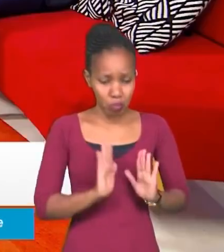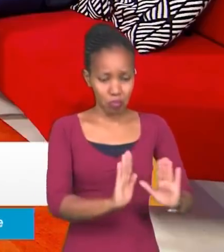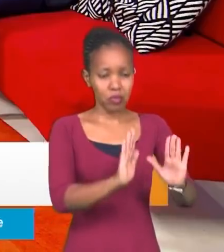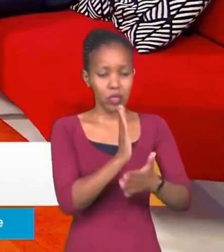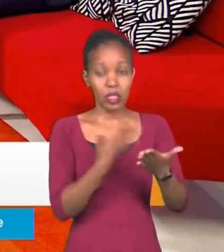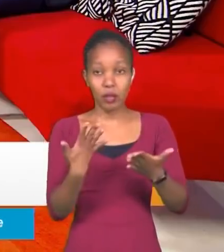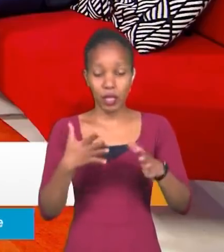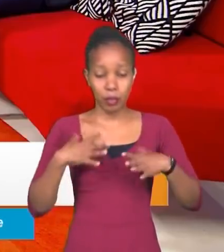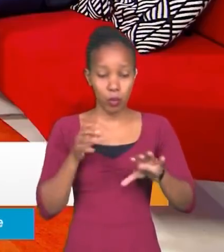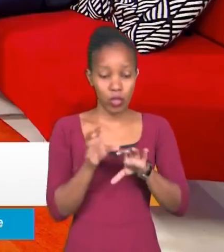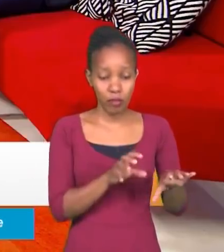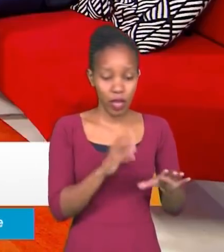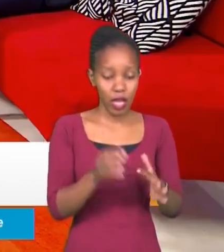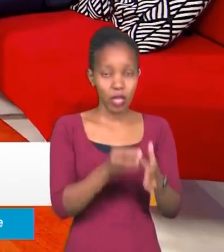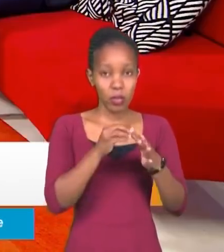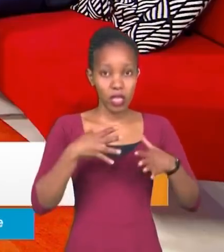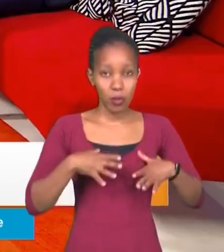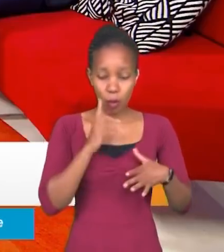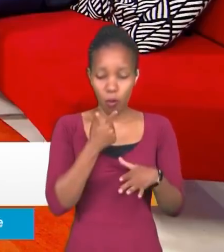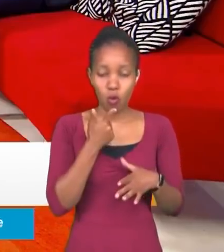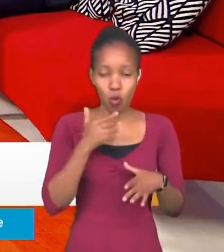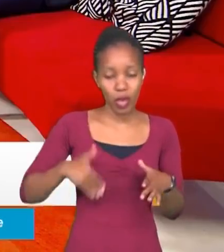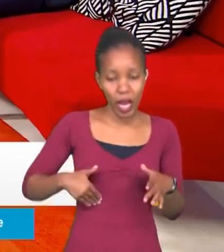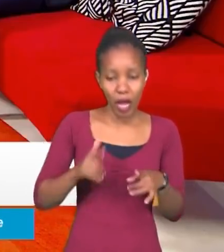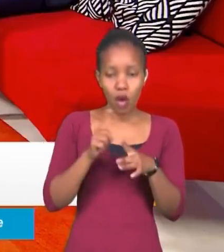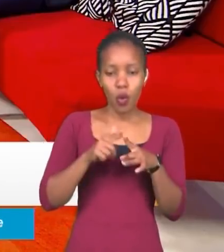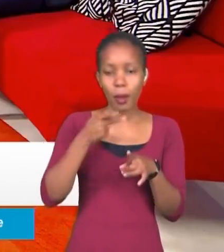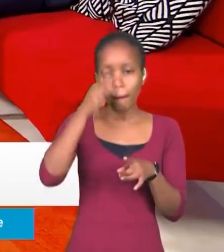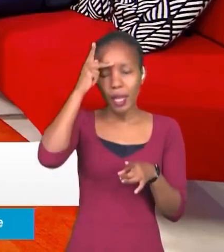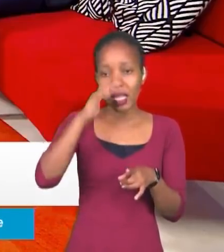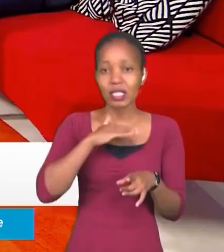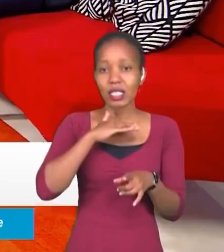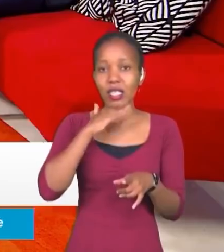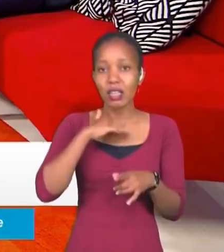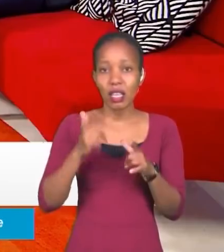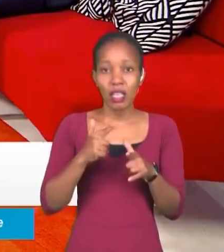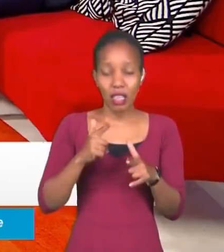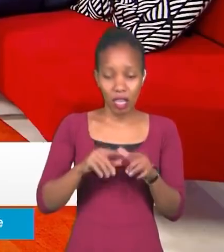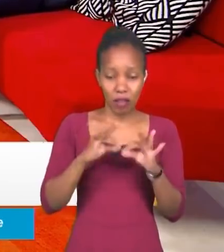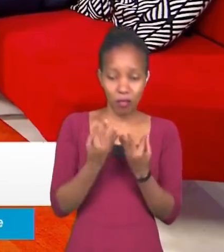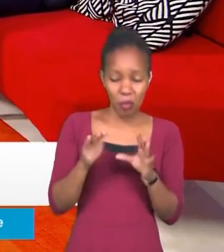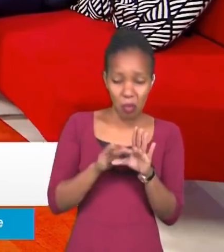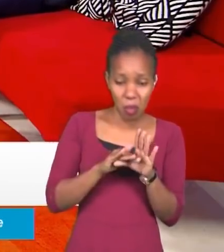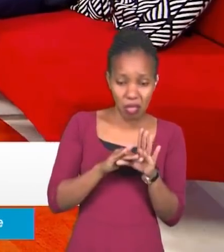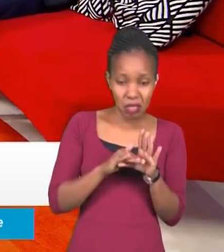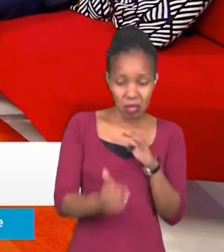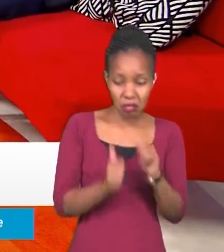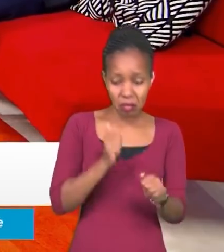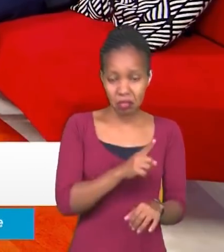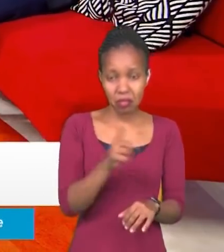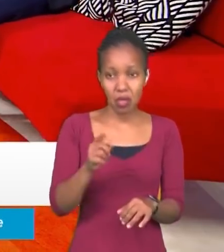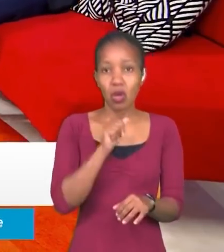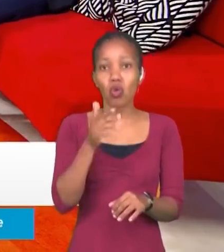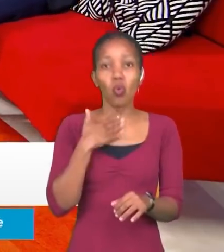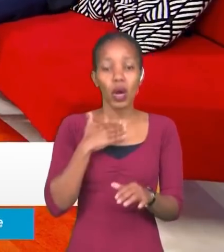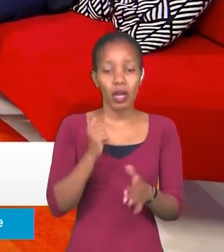through, especially for young people. When you've lost your parents, you find that even your relatives reject you. They don't want to be around